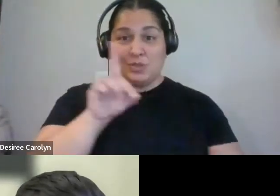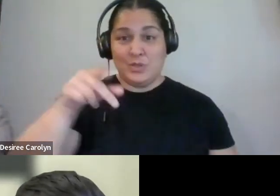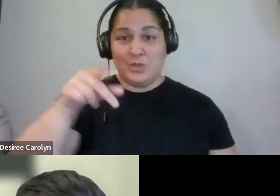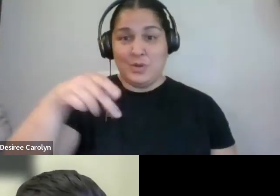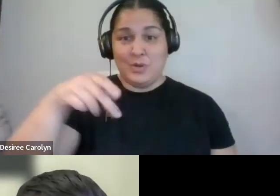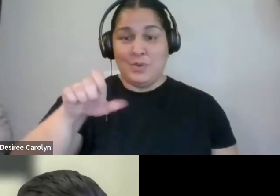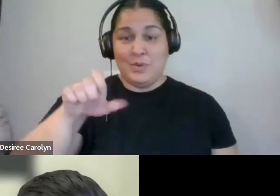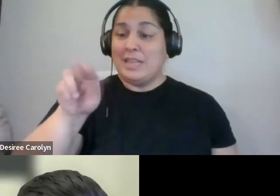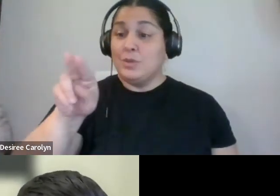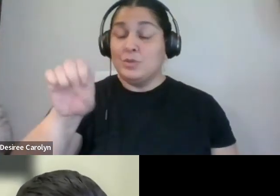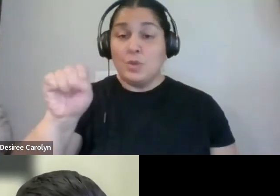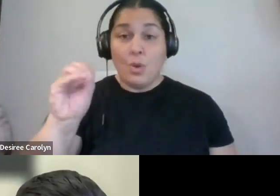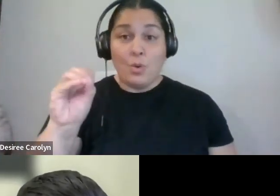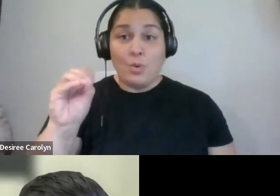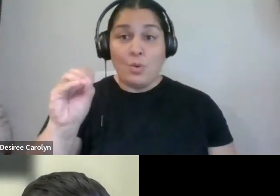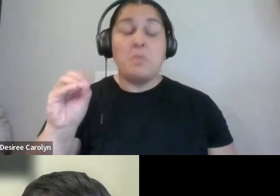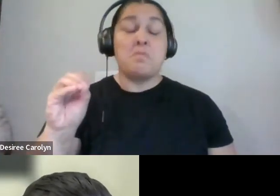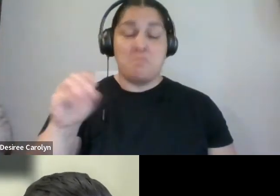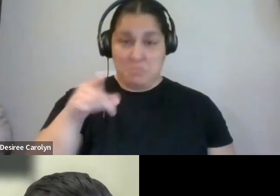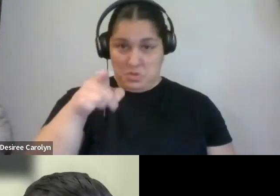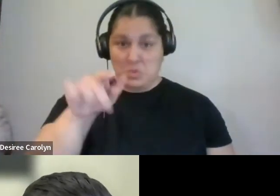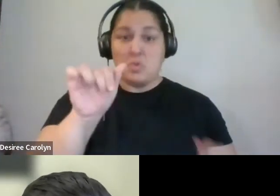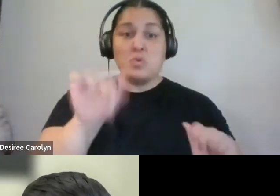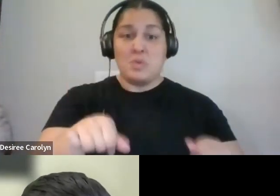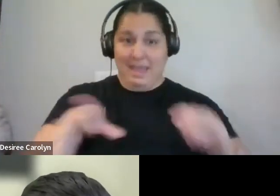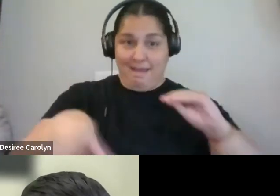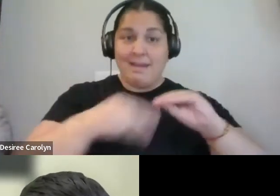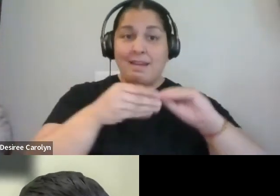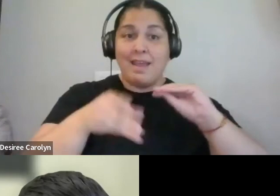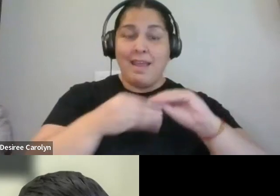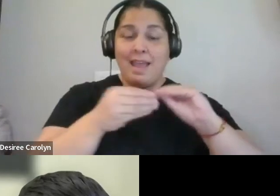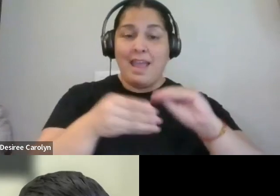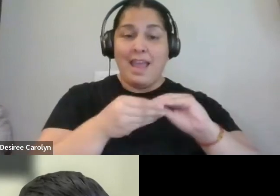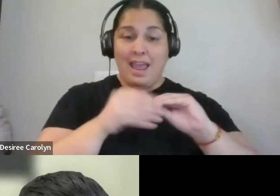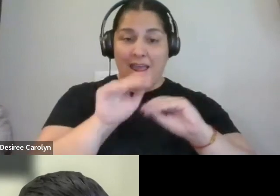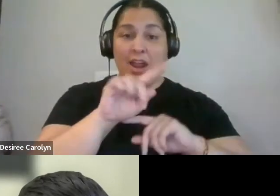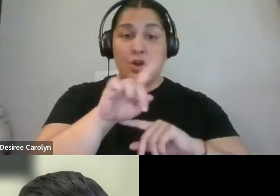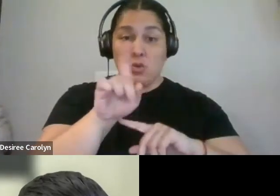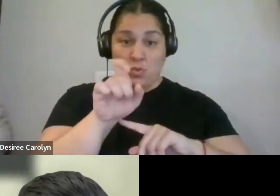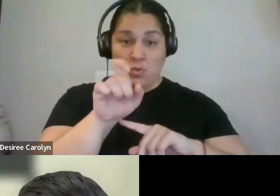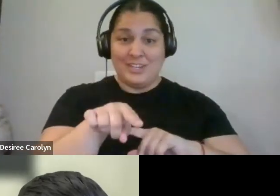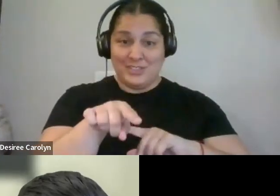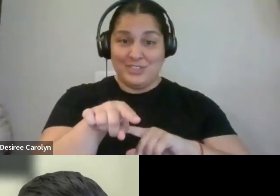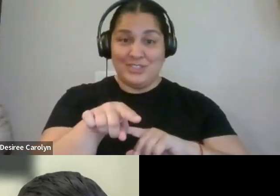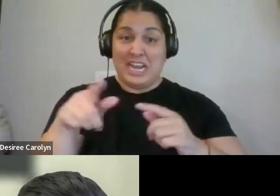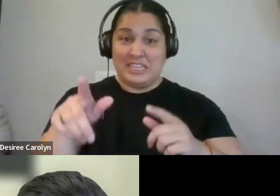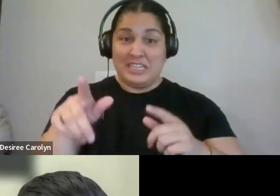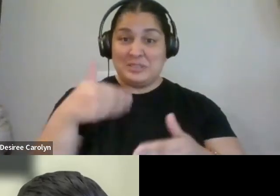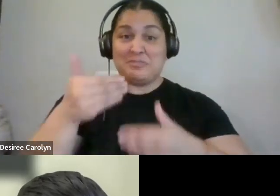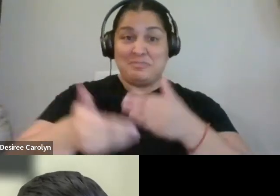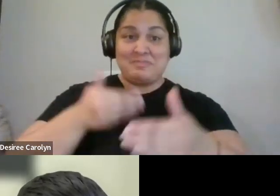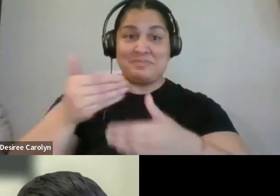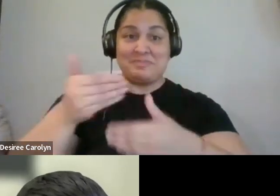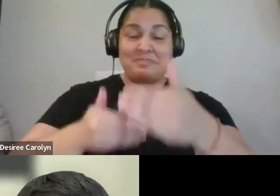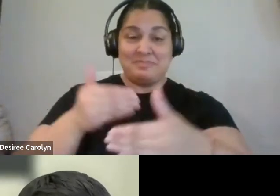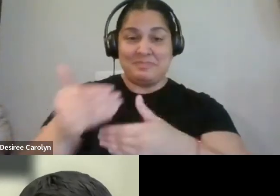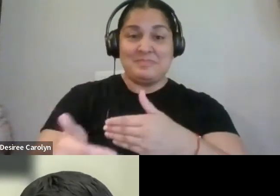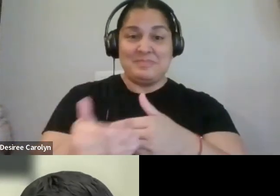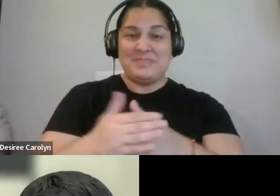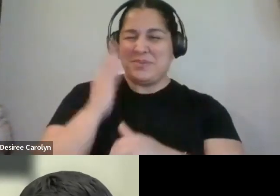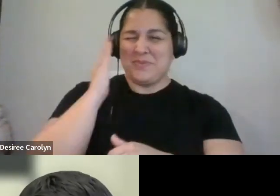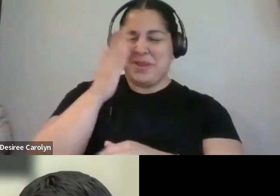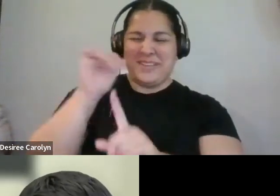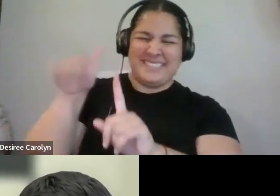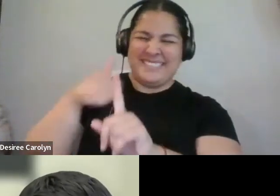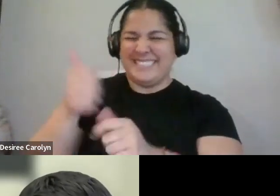questions along the way, even if we're onto the other segments, and we will chase Dr. Peluso down